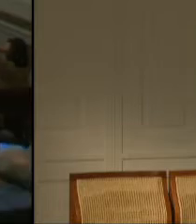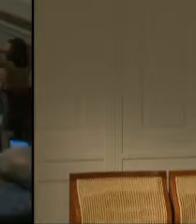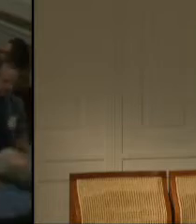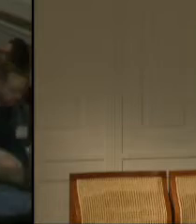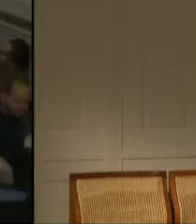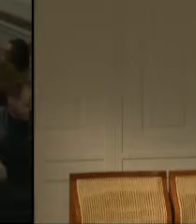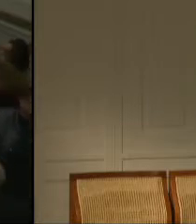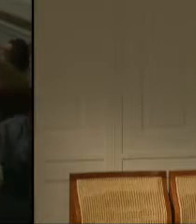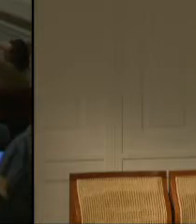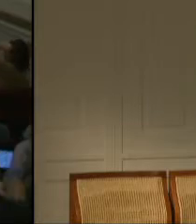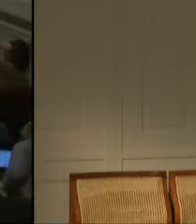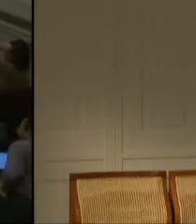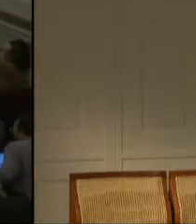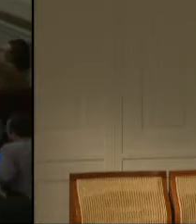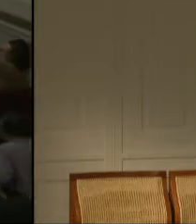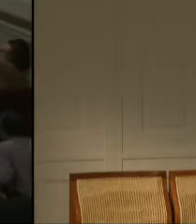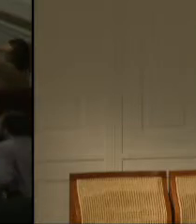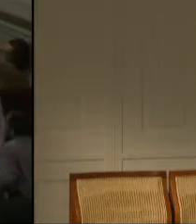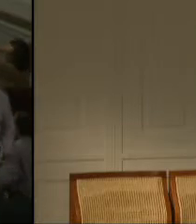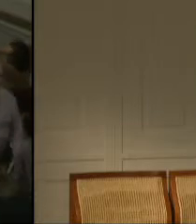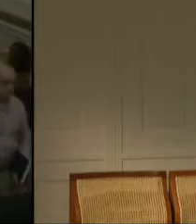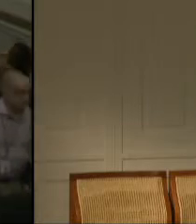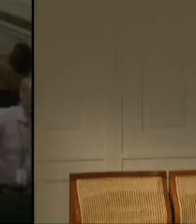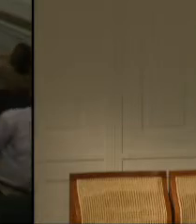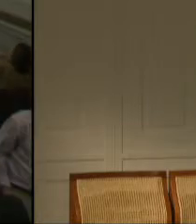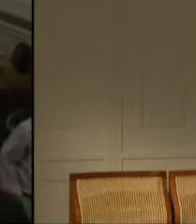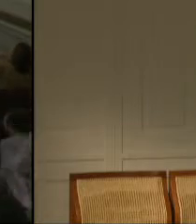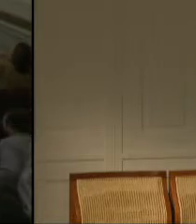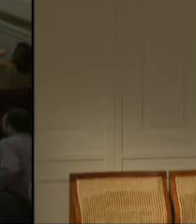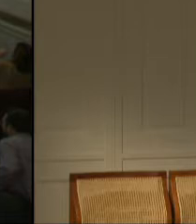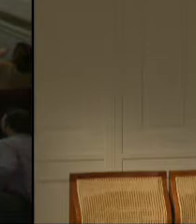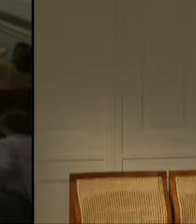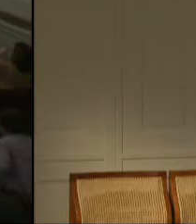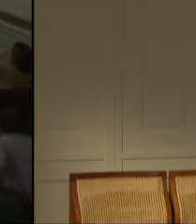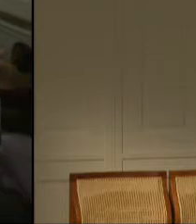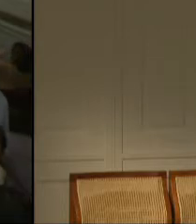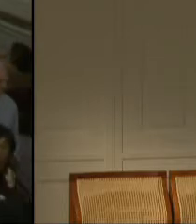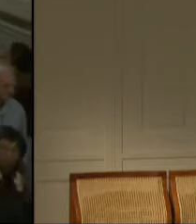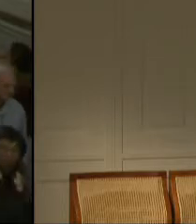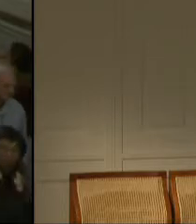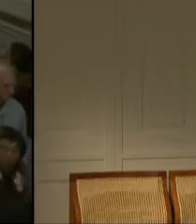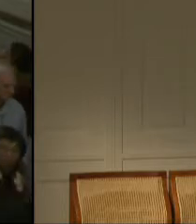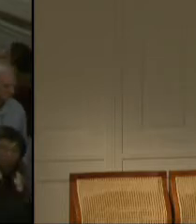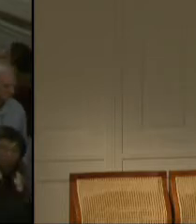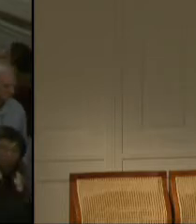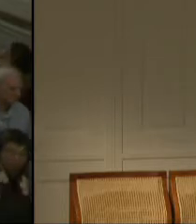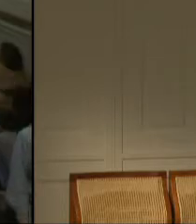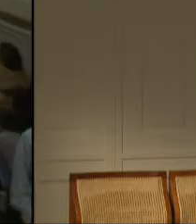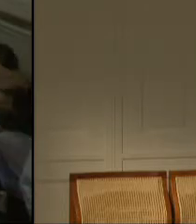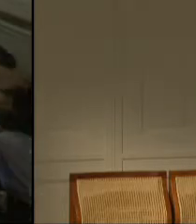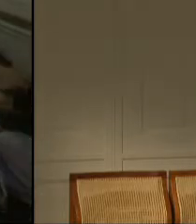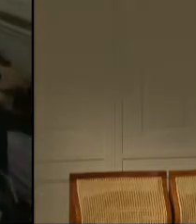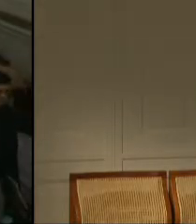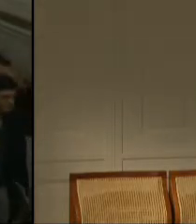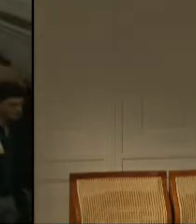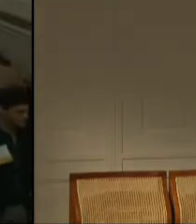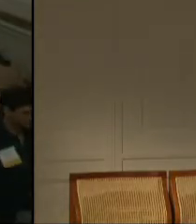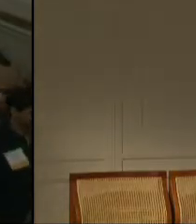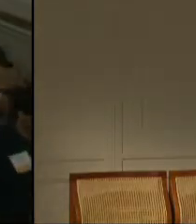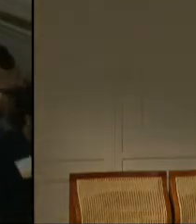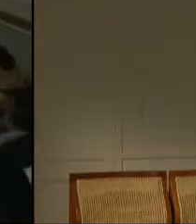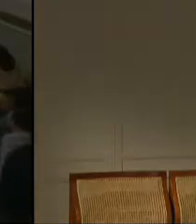I'd like to. It's heavy. Maybe we can lock it up. Okay. Make sure this is on.